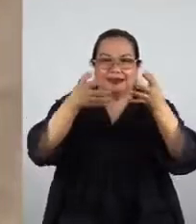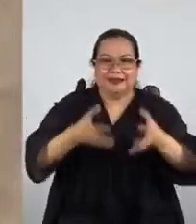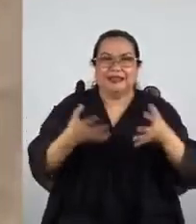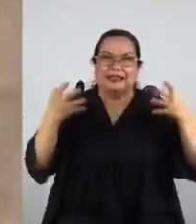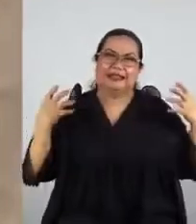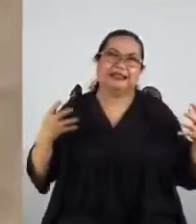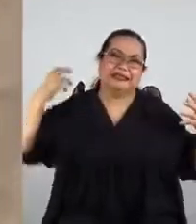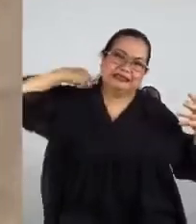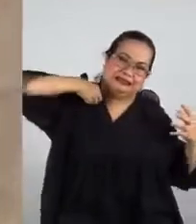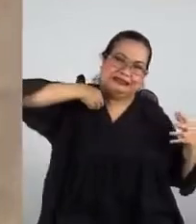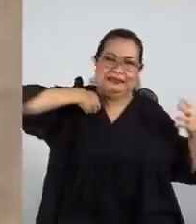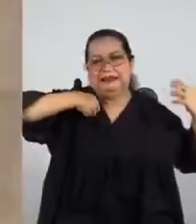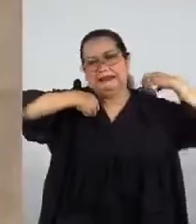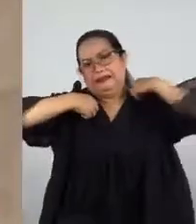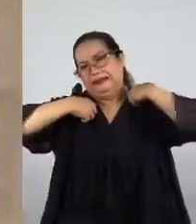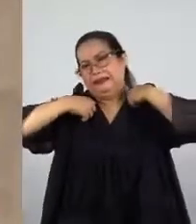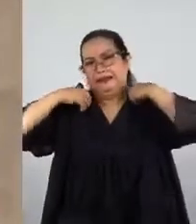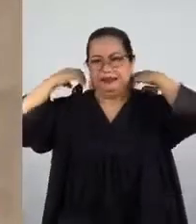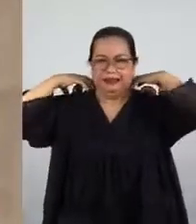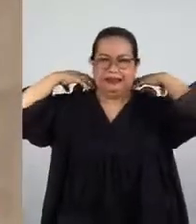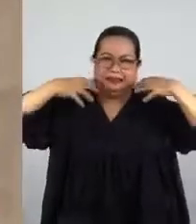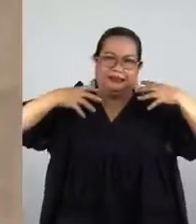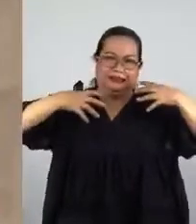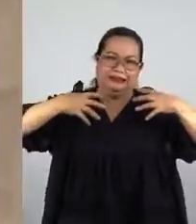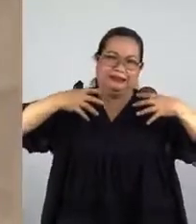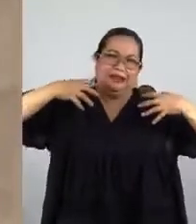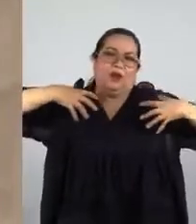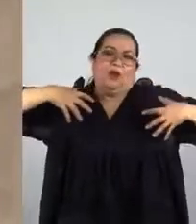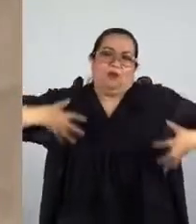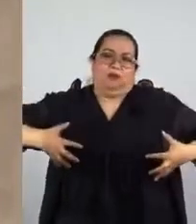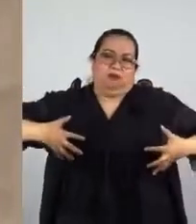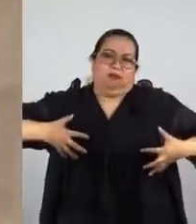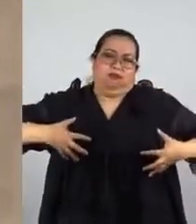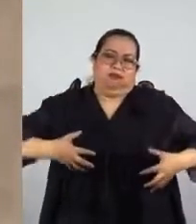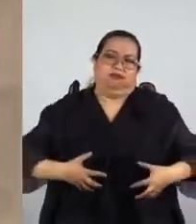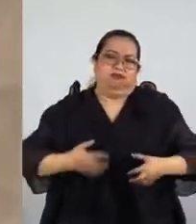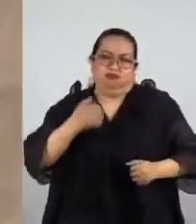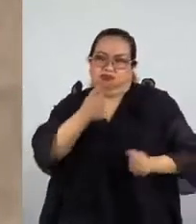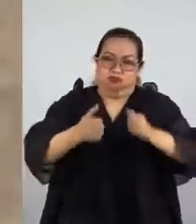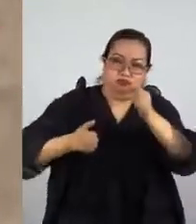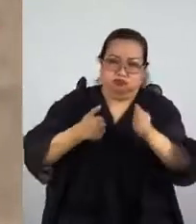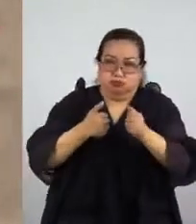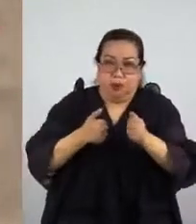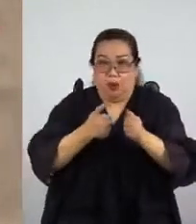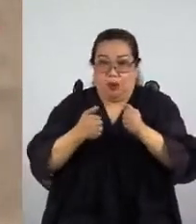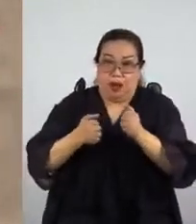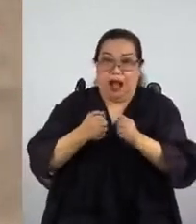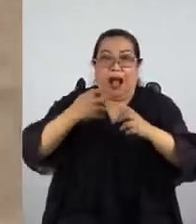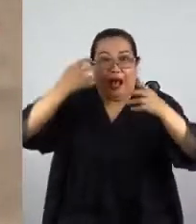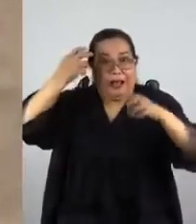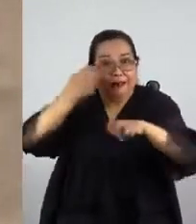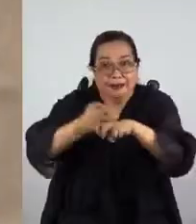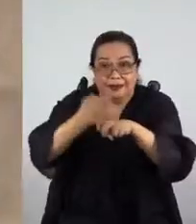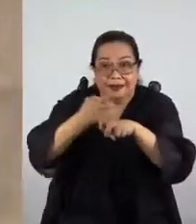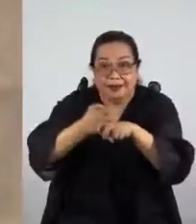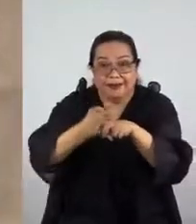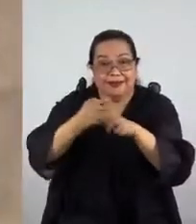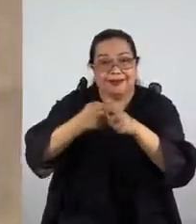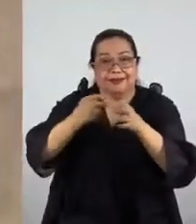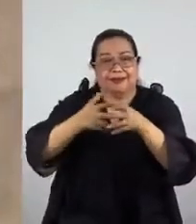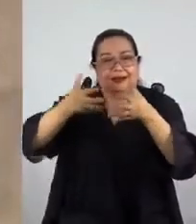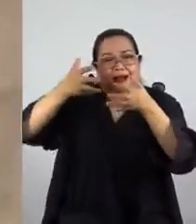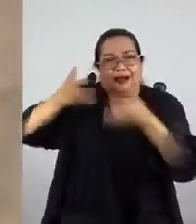bulk that protrudes, that is a hindrance to efficient running. You know, it is an